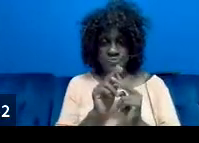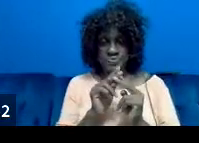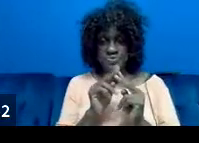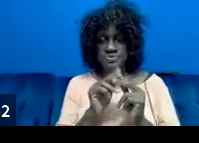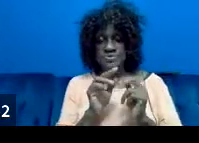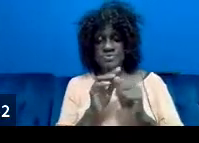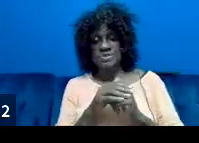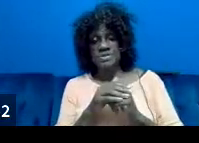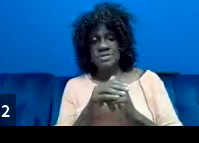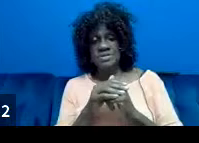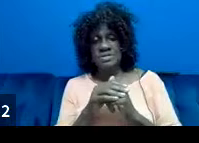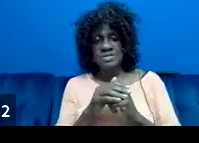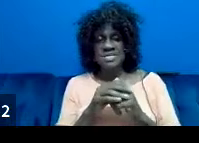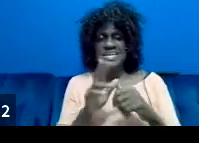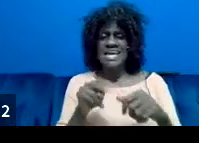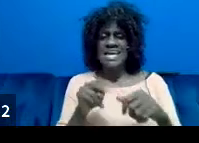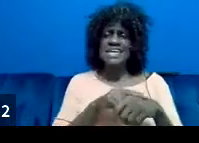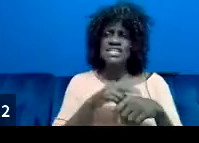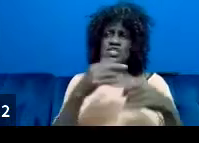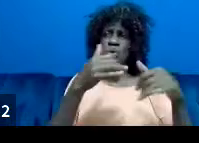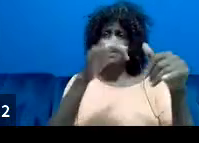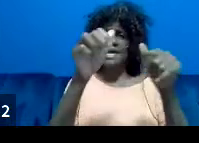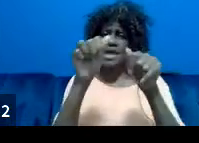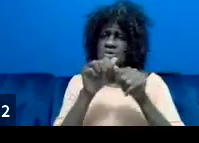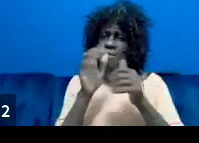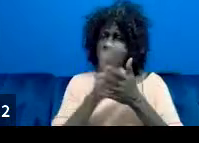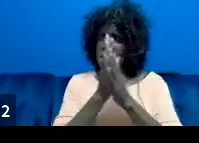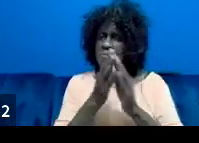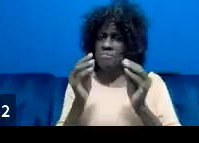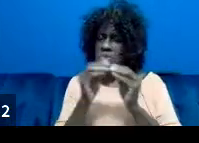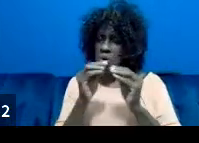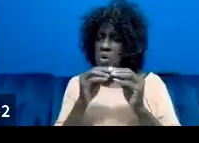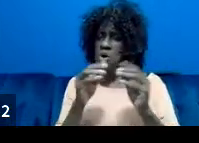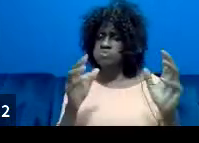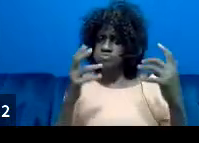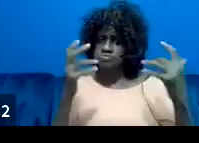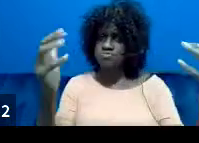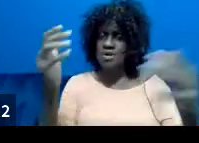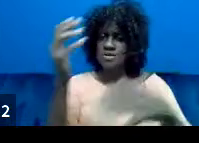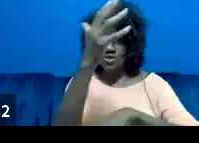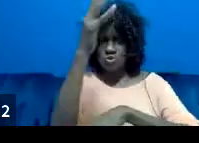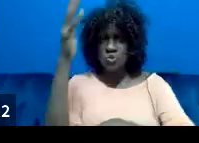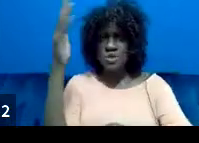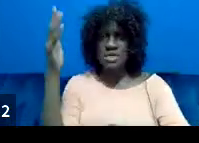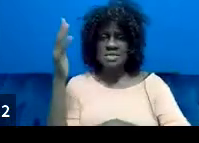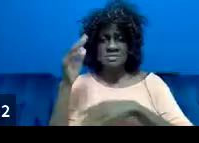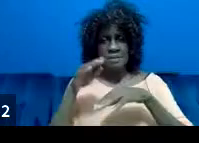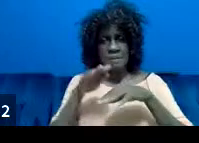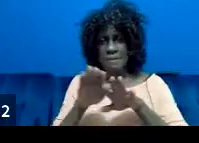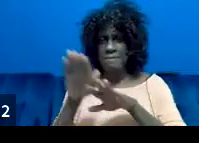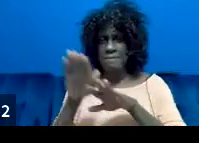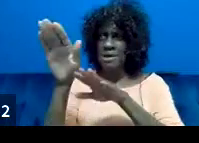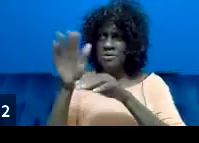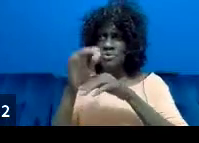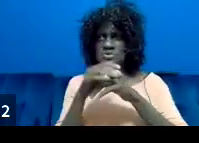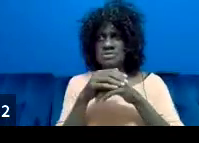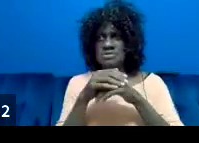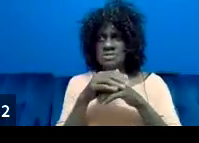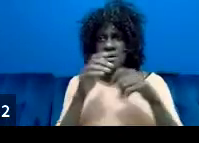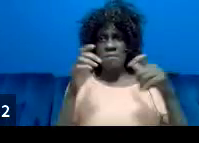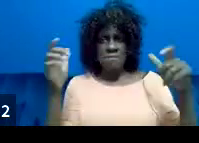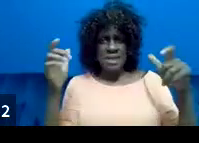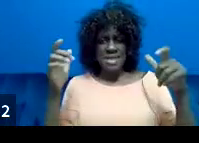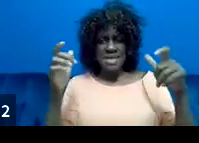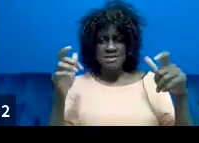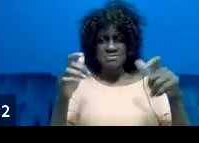Nature play areas are becoming very popular, aren't they? The trees, the mounds, the big boulders,